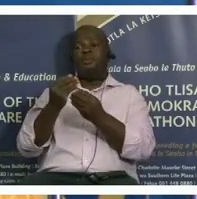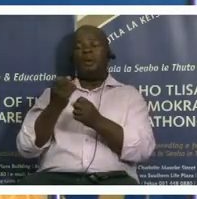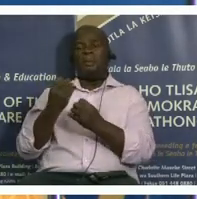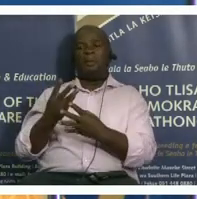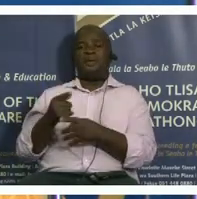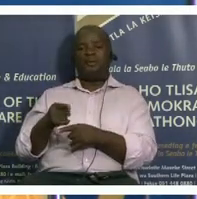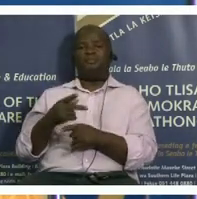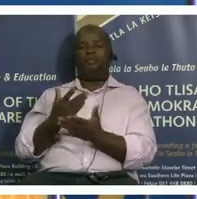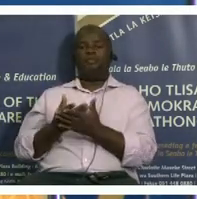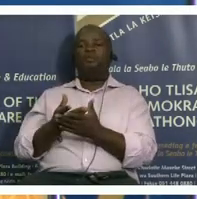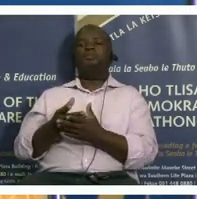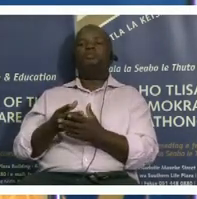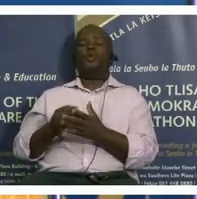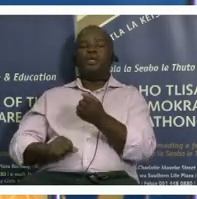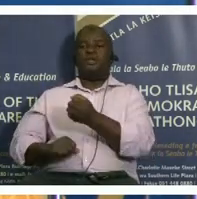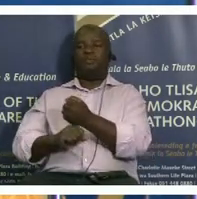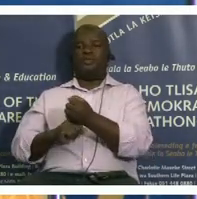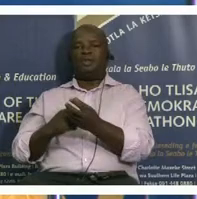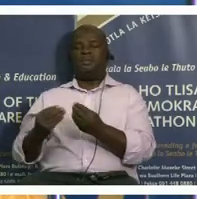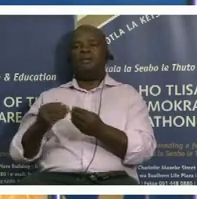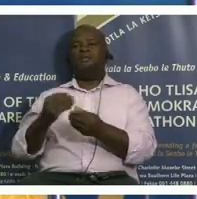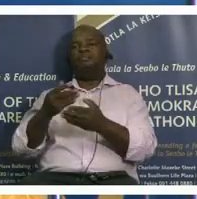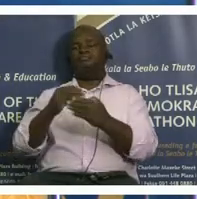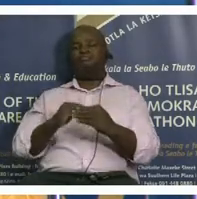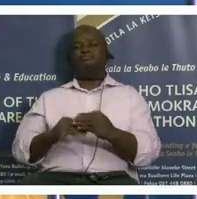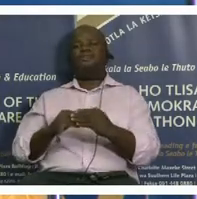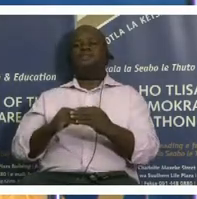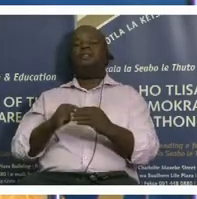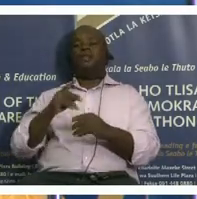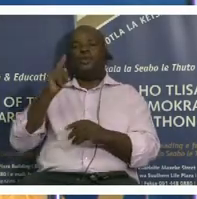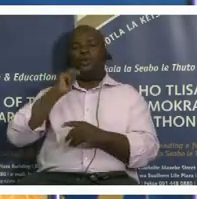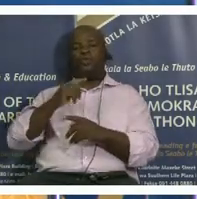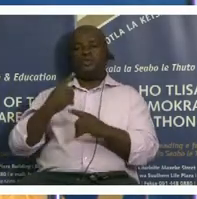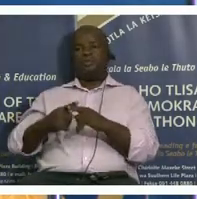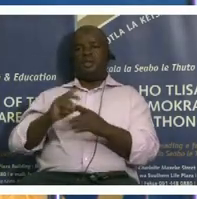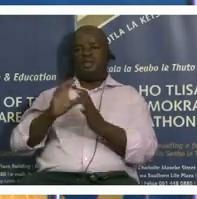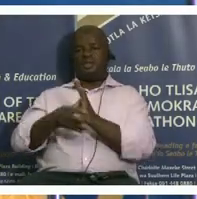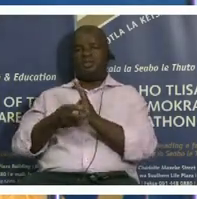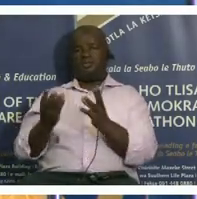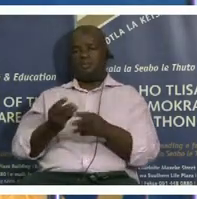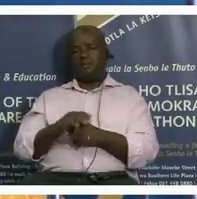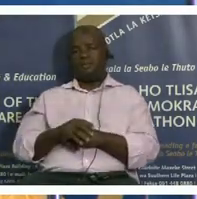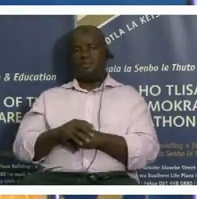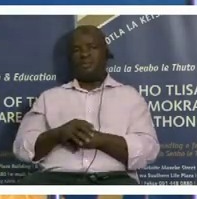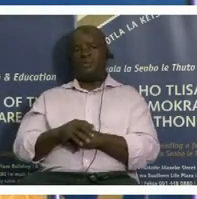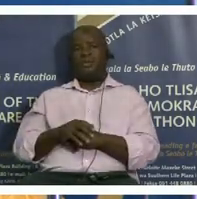grants, followed by the elderly and persons living with disability.